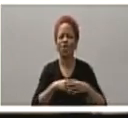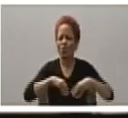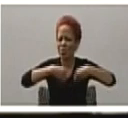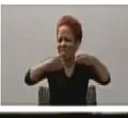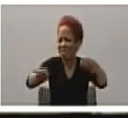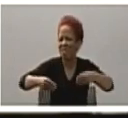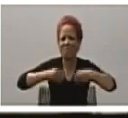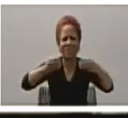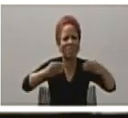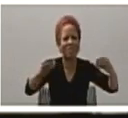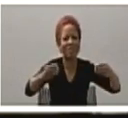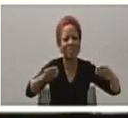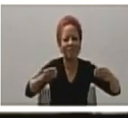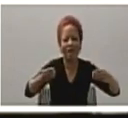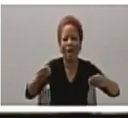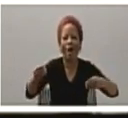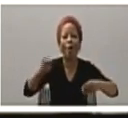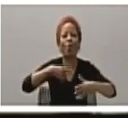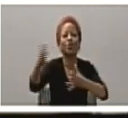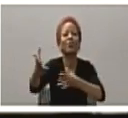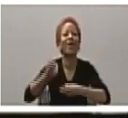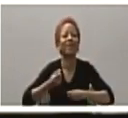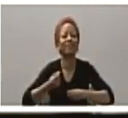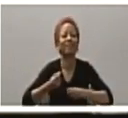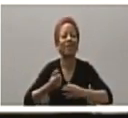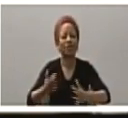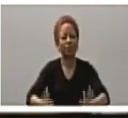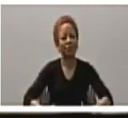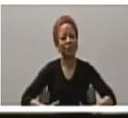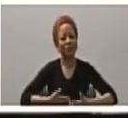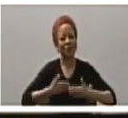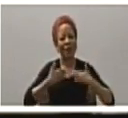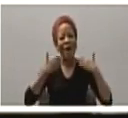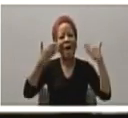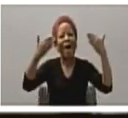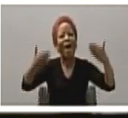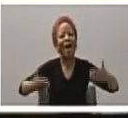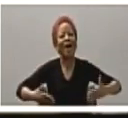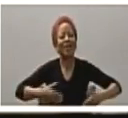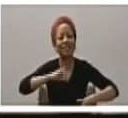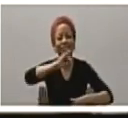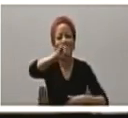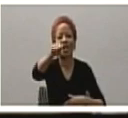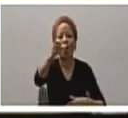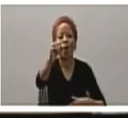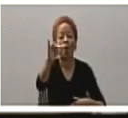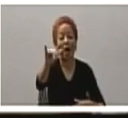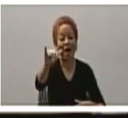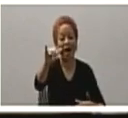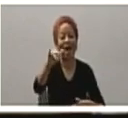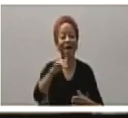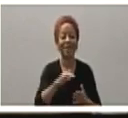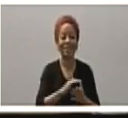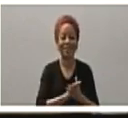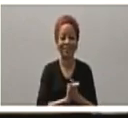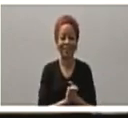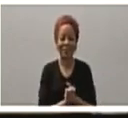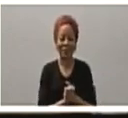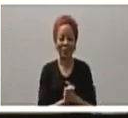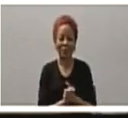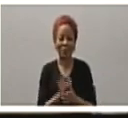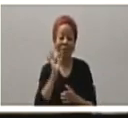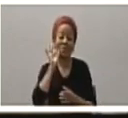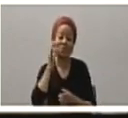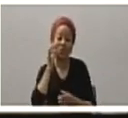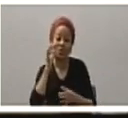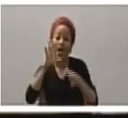joy. Dear brothers and sisters, in one word, the fruit of our communion with Christ is